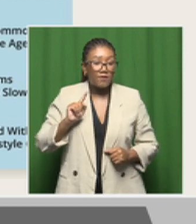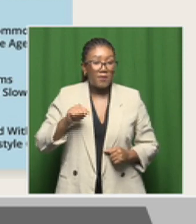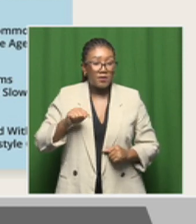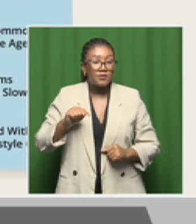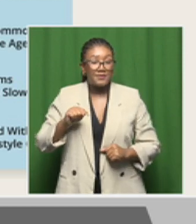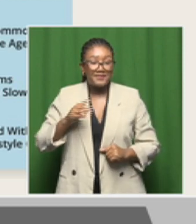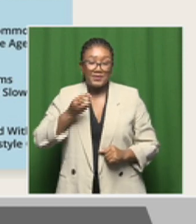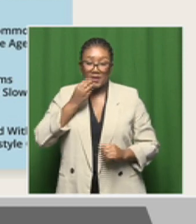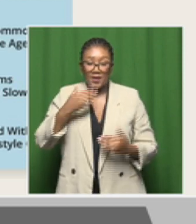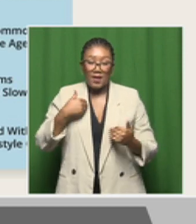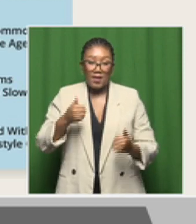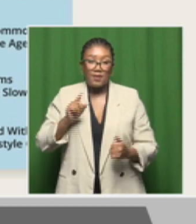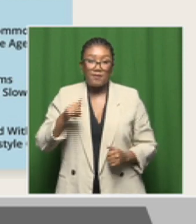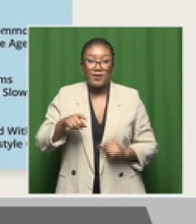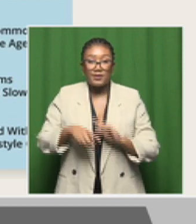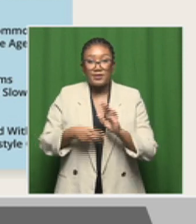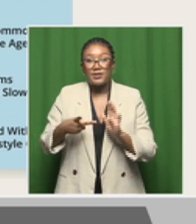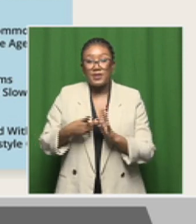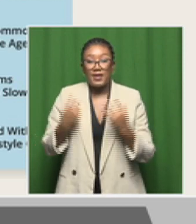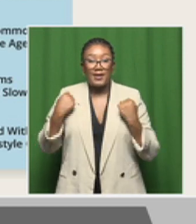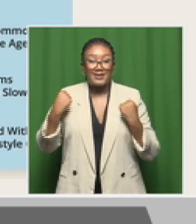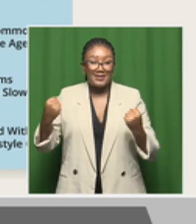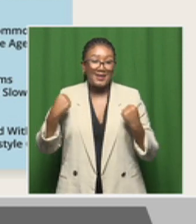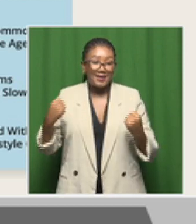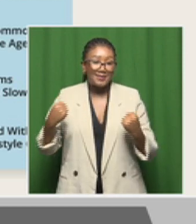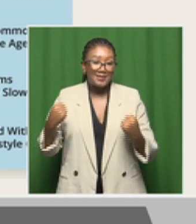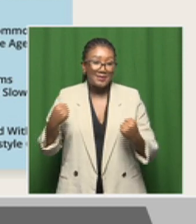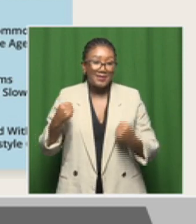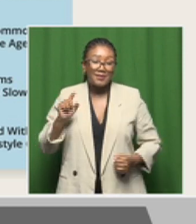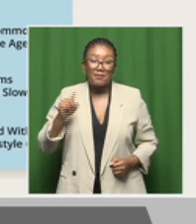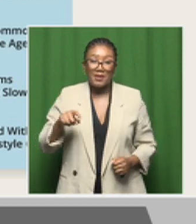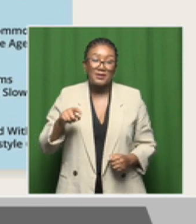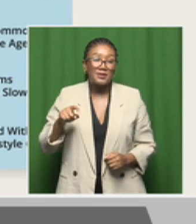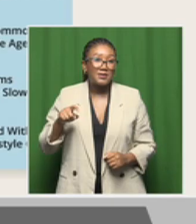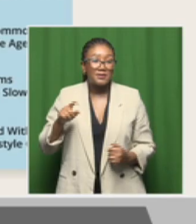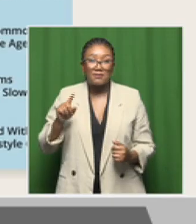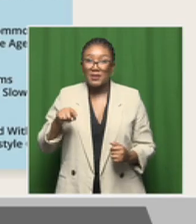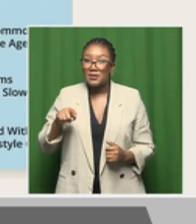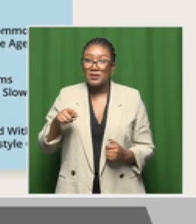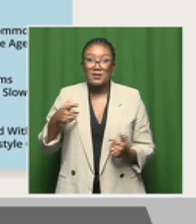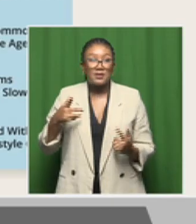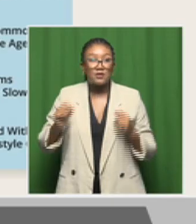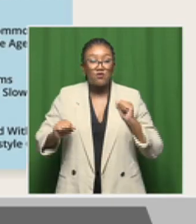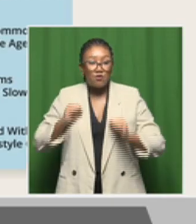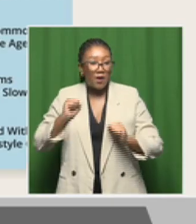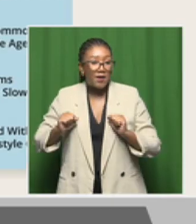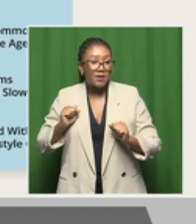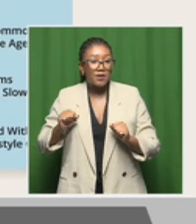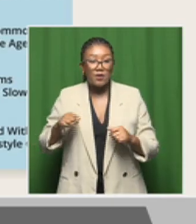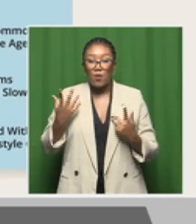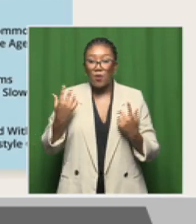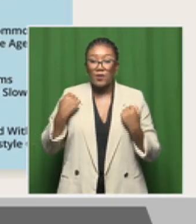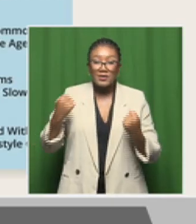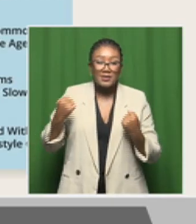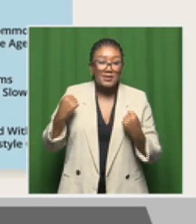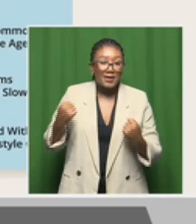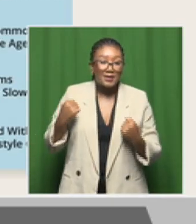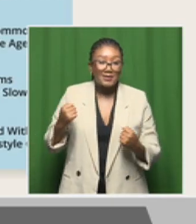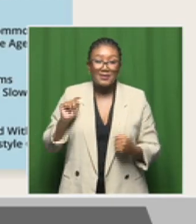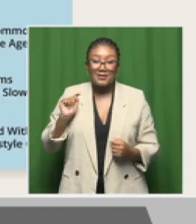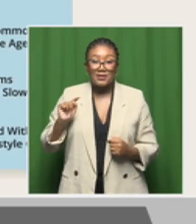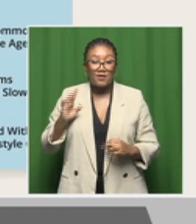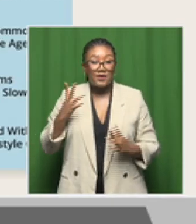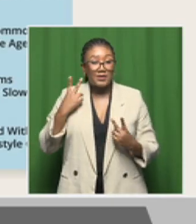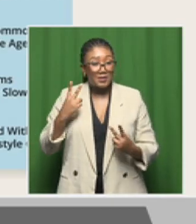thing is exercise or becoming active. We've got, Sakina, very much a culture these